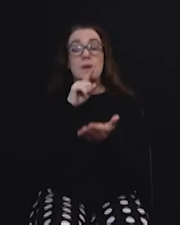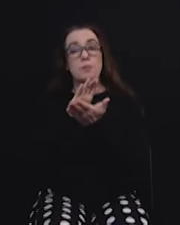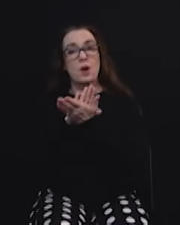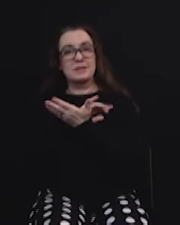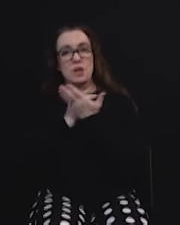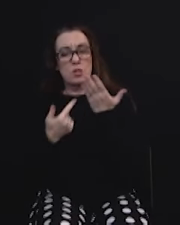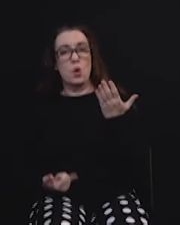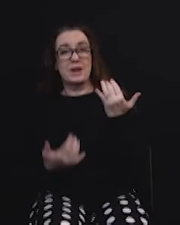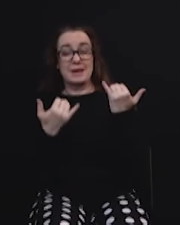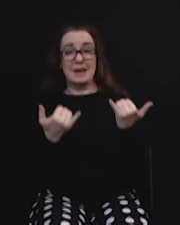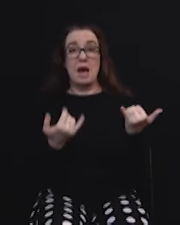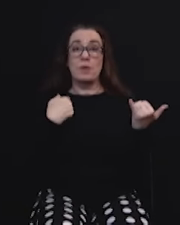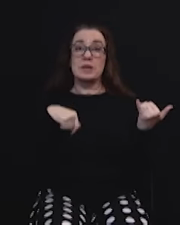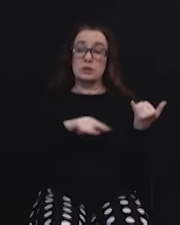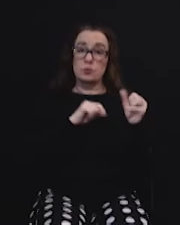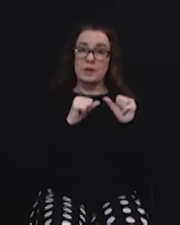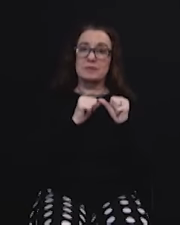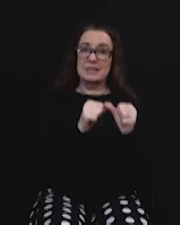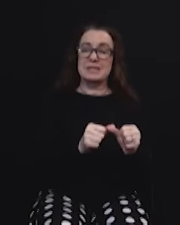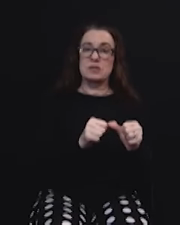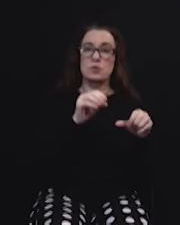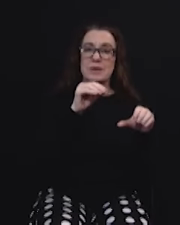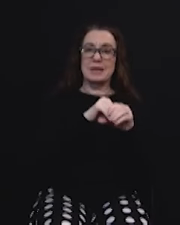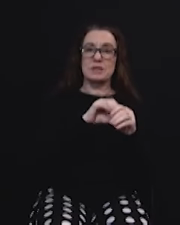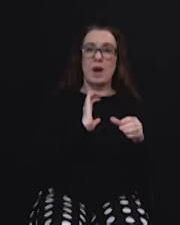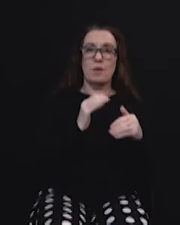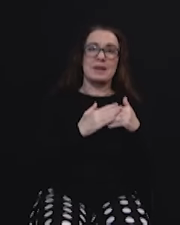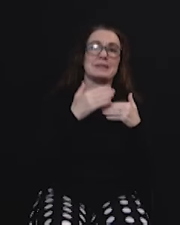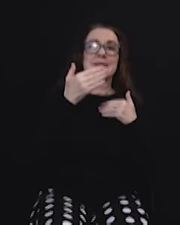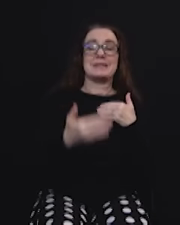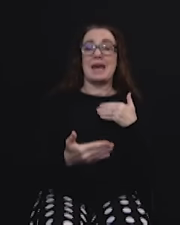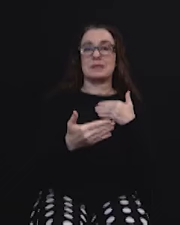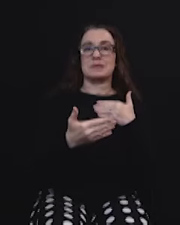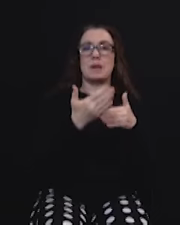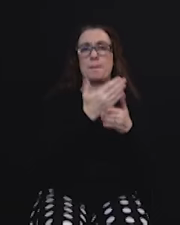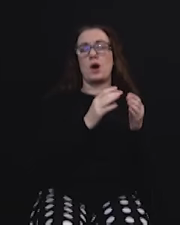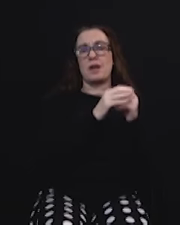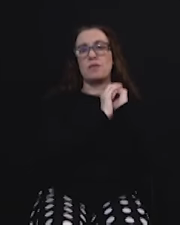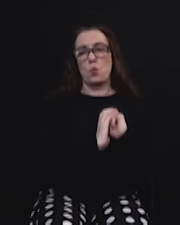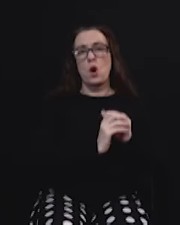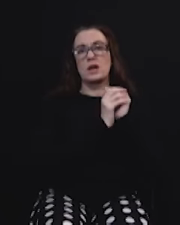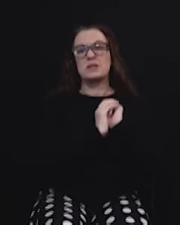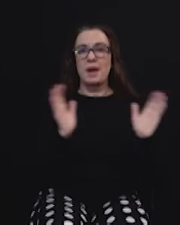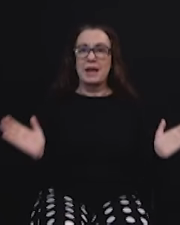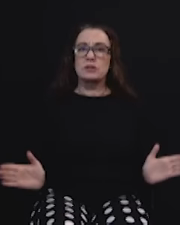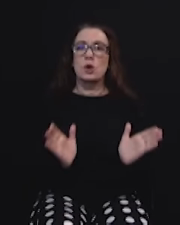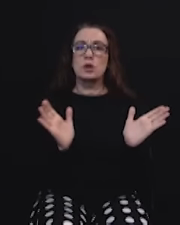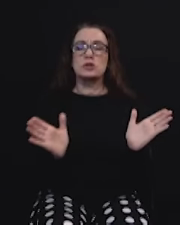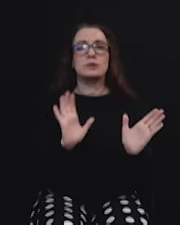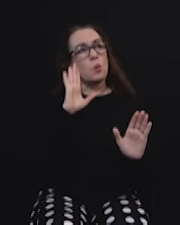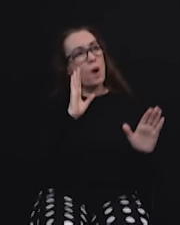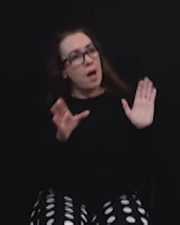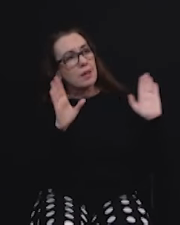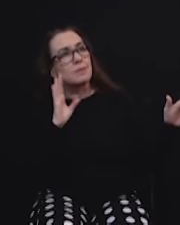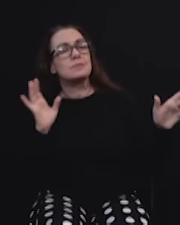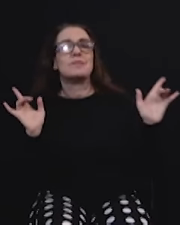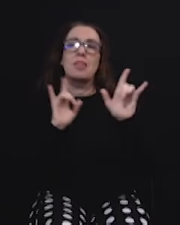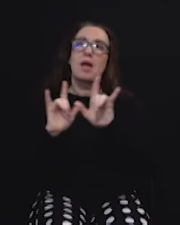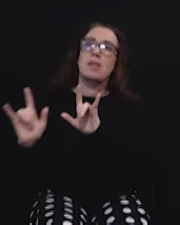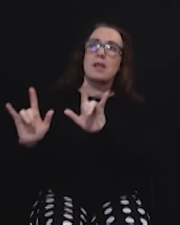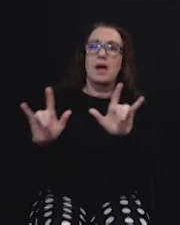Lord. As we move forward into our next part of worship, I would just encourage you to go love on someone, show them